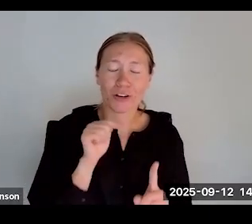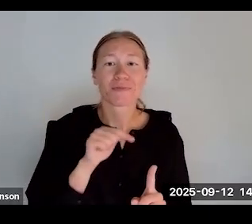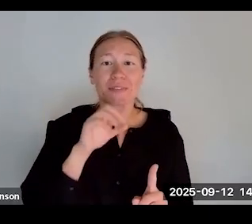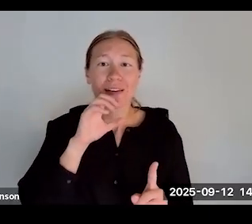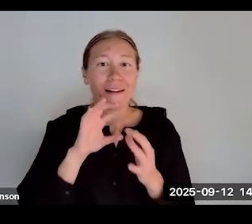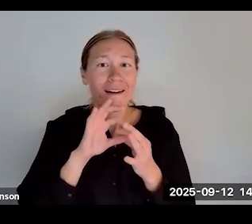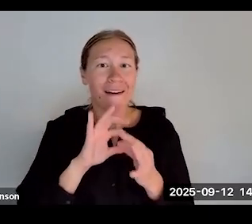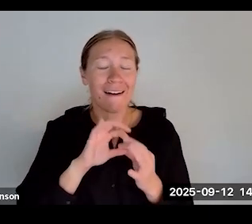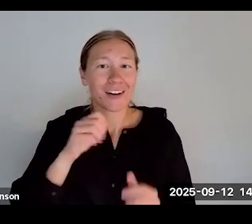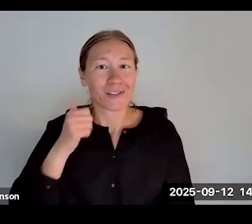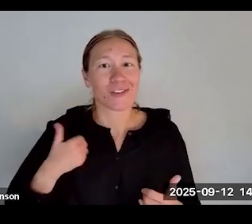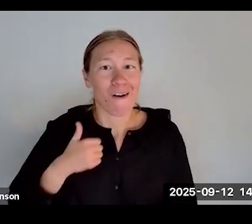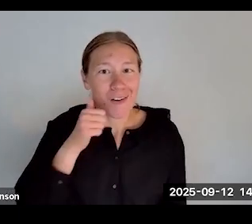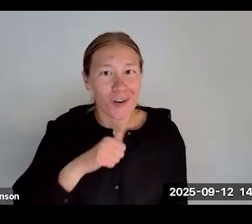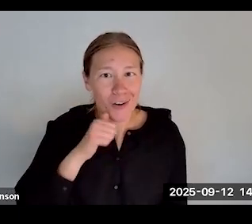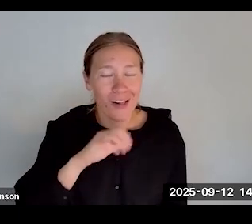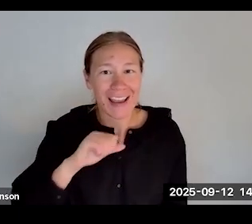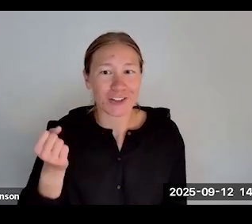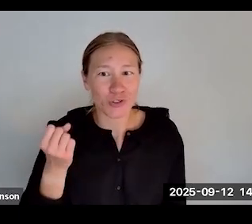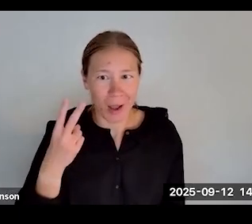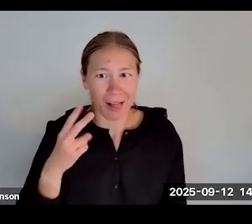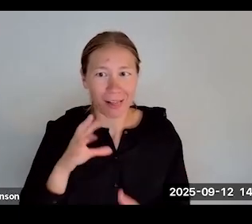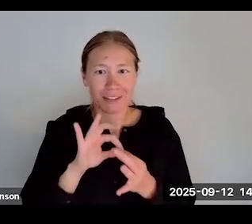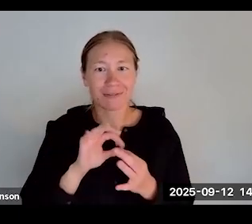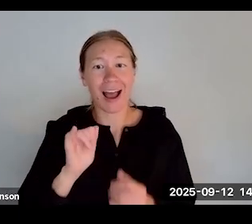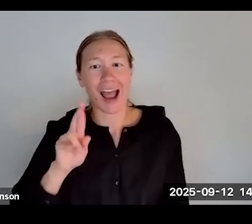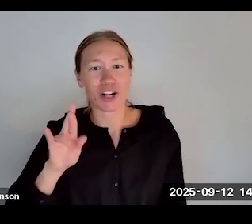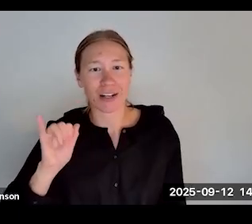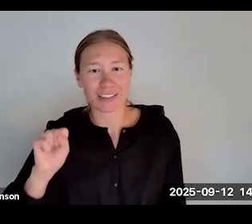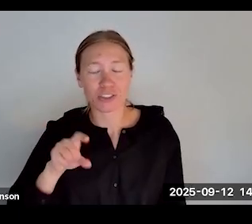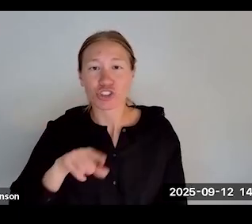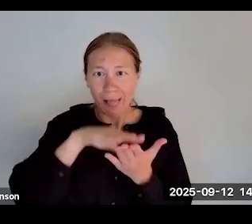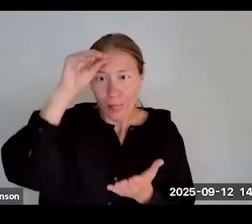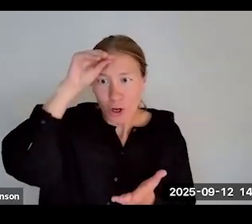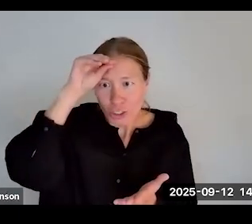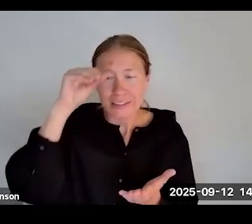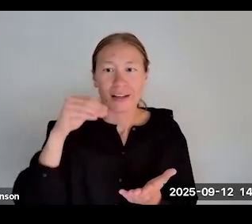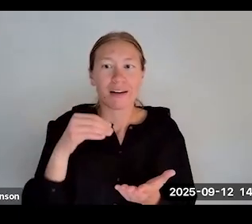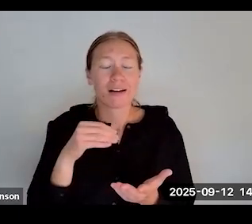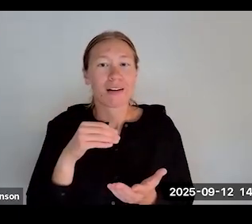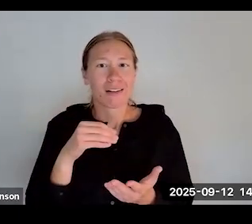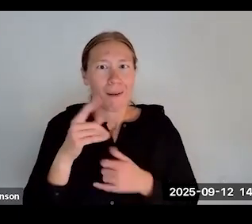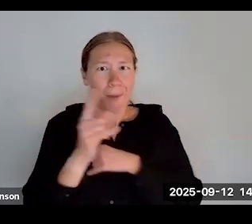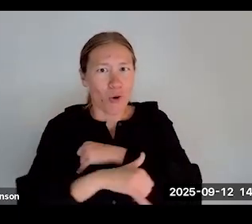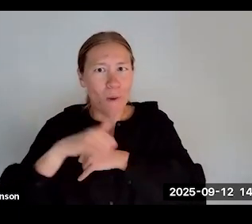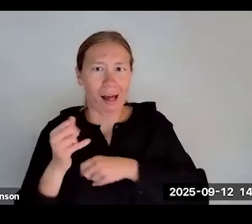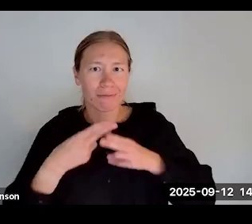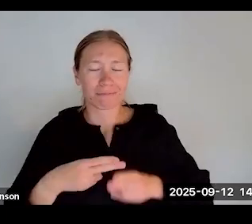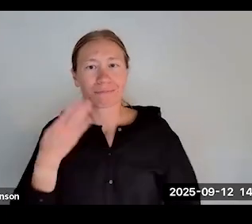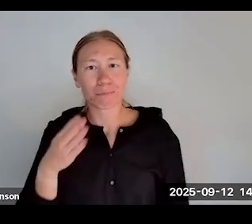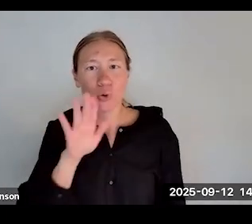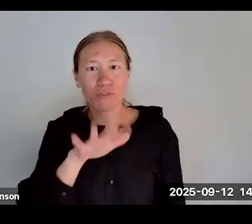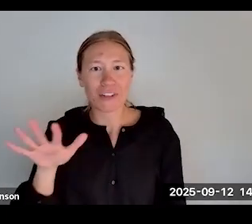at home. She learns about Blue 55, a whale who cannot communicate with other whales because he sings at a